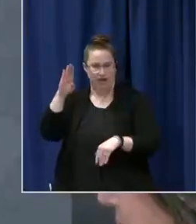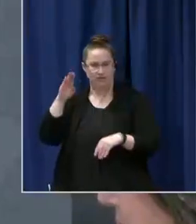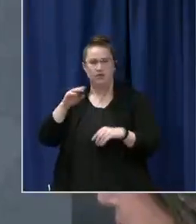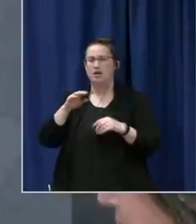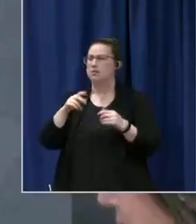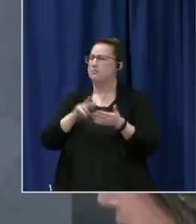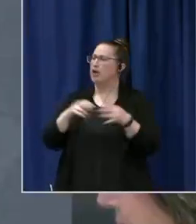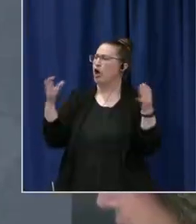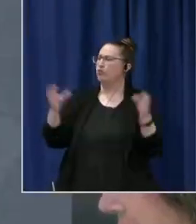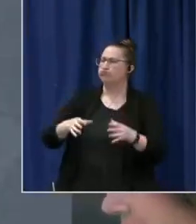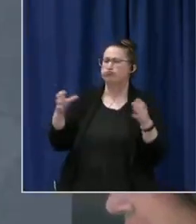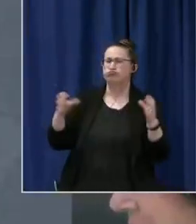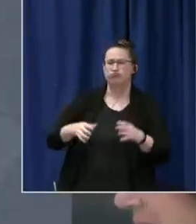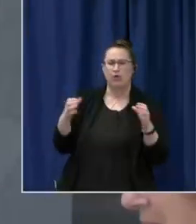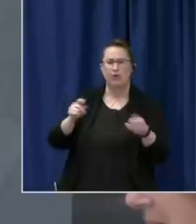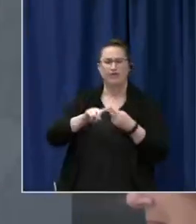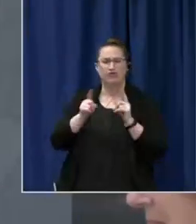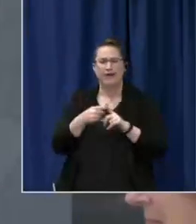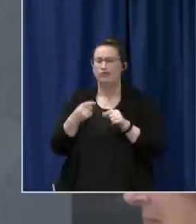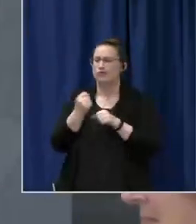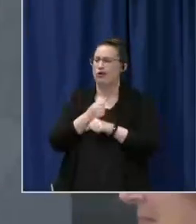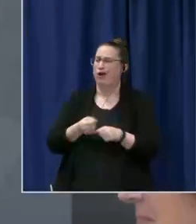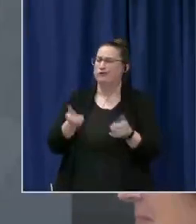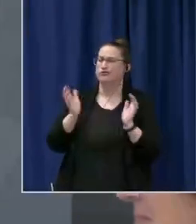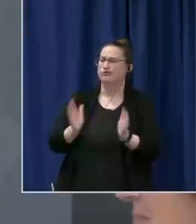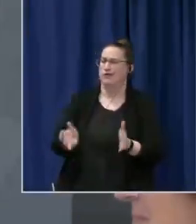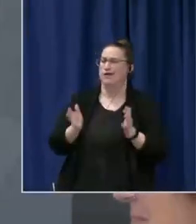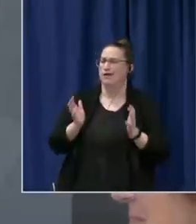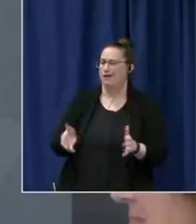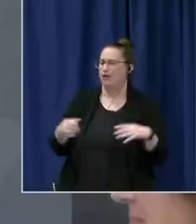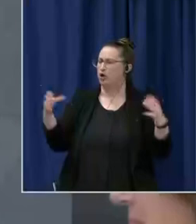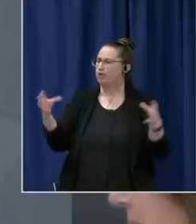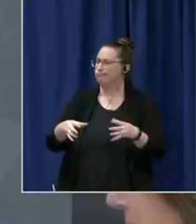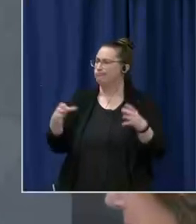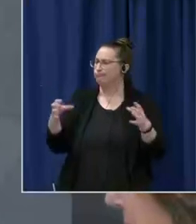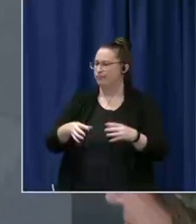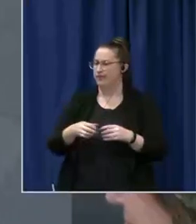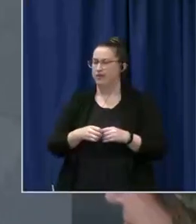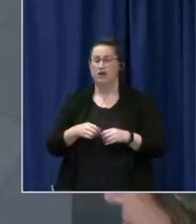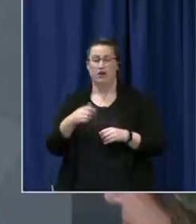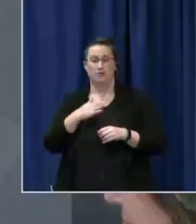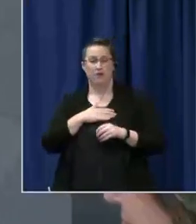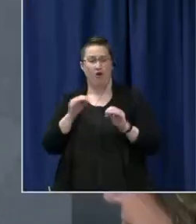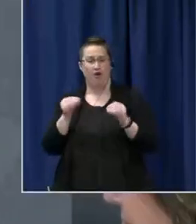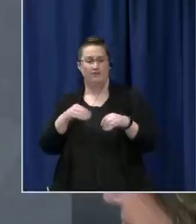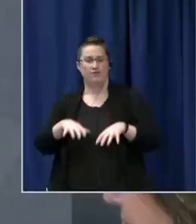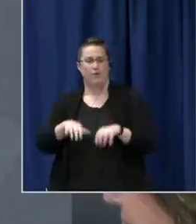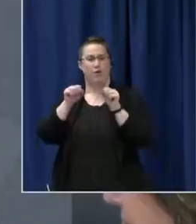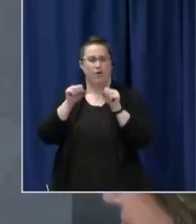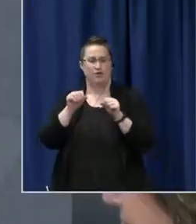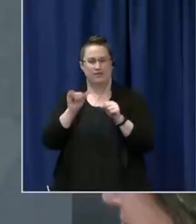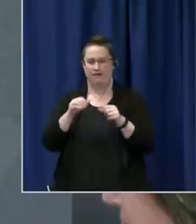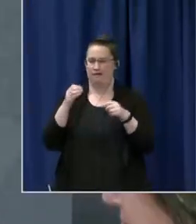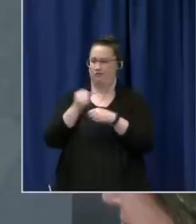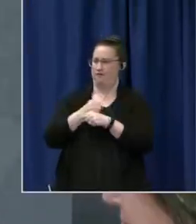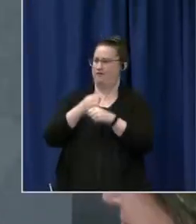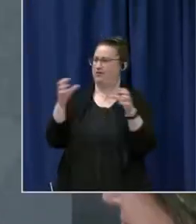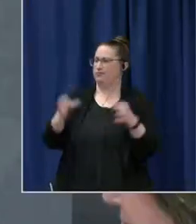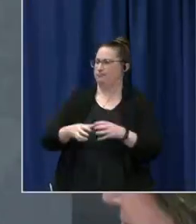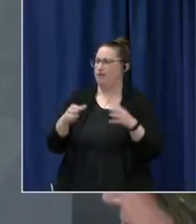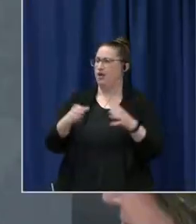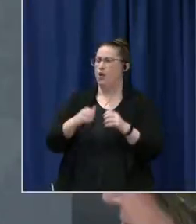with your friends for coffee and having a conversation. My office hosts cafecitos to build relationships with